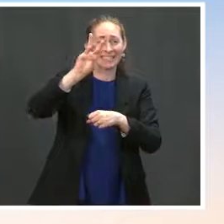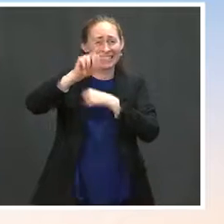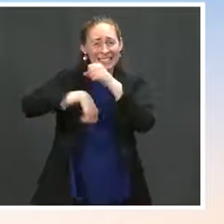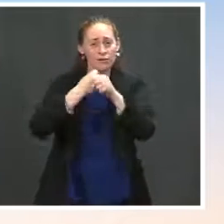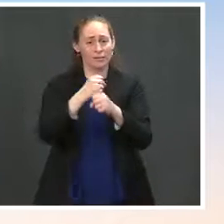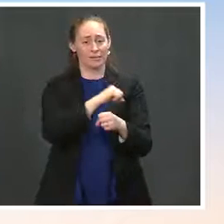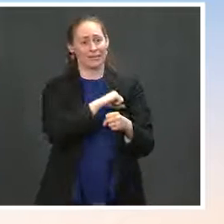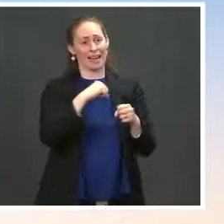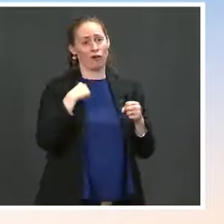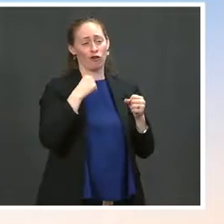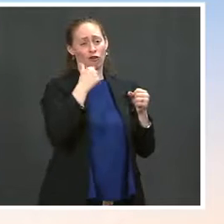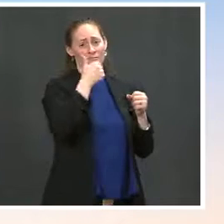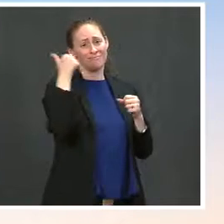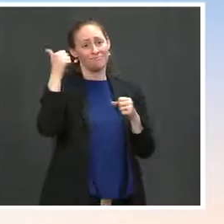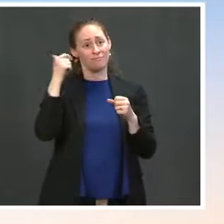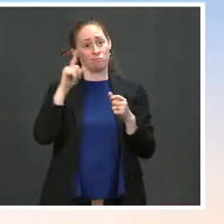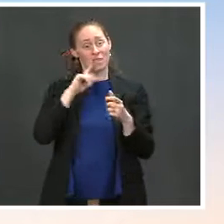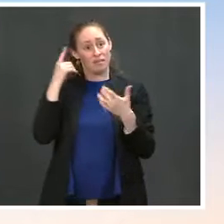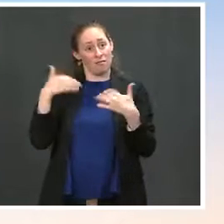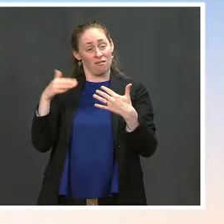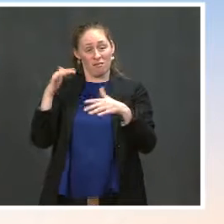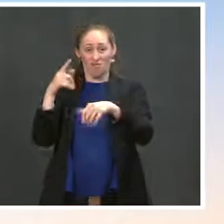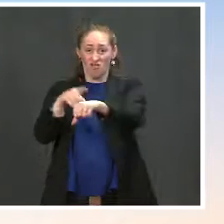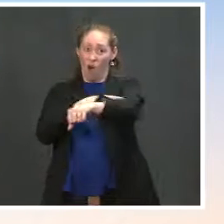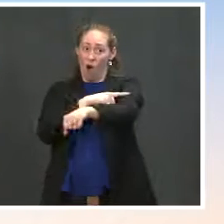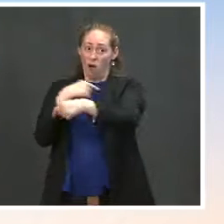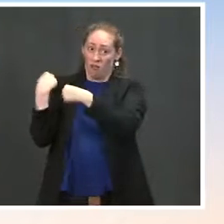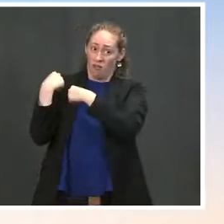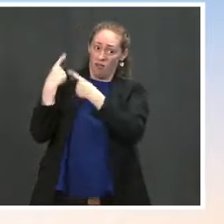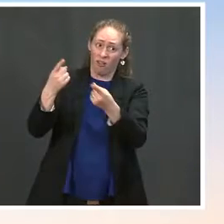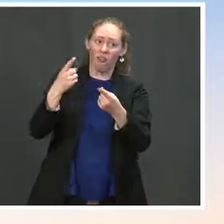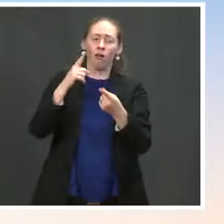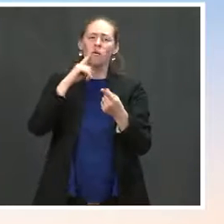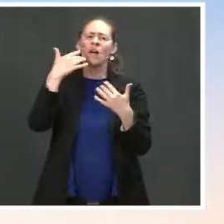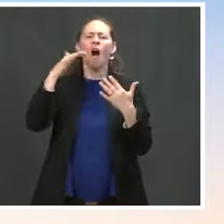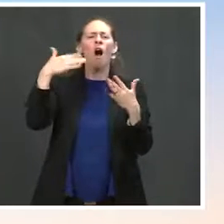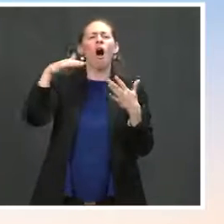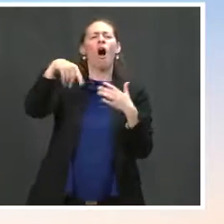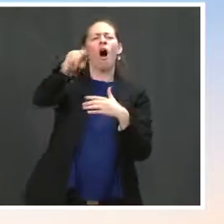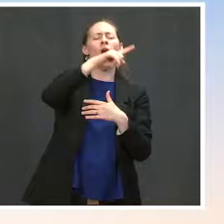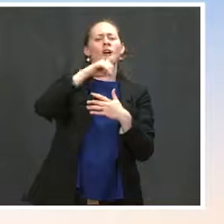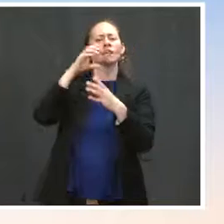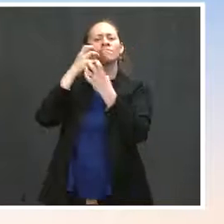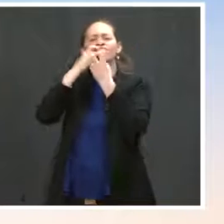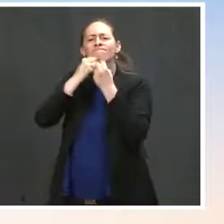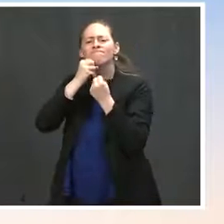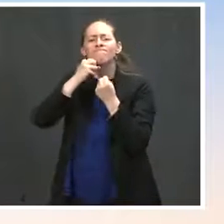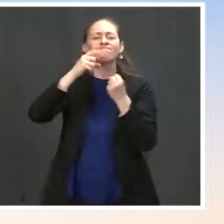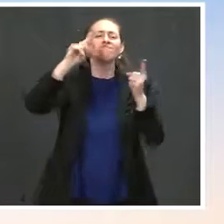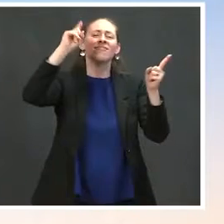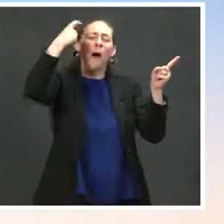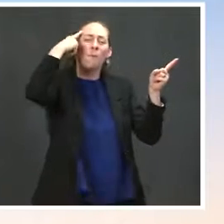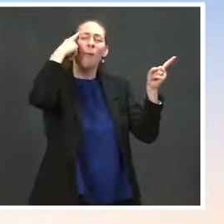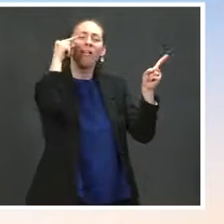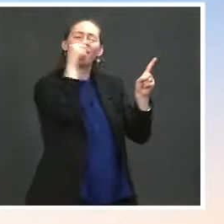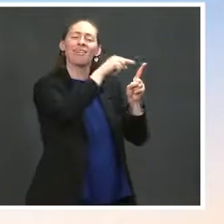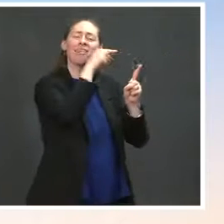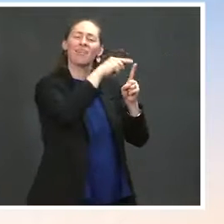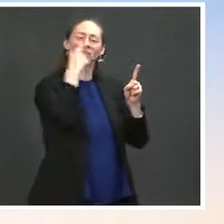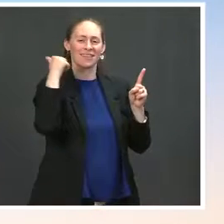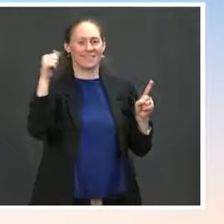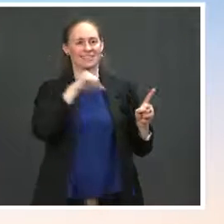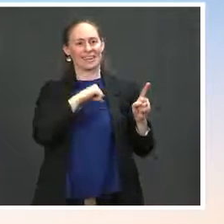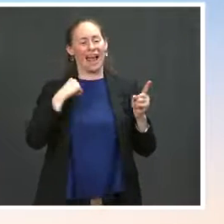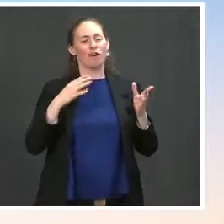has not just a long history, but a great deal of respect for the institution of government that is Congress. And he also